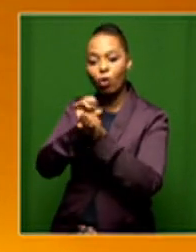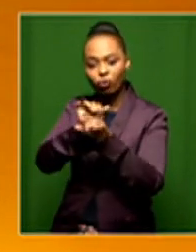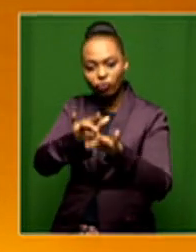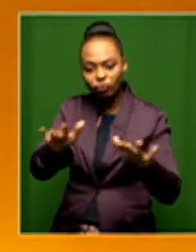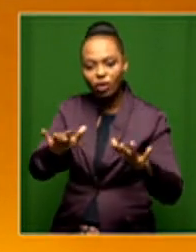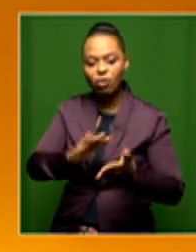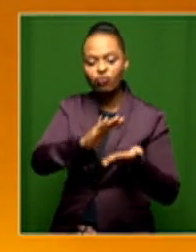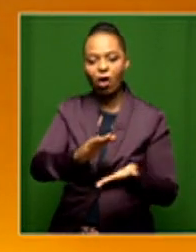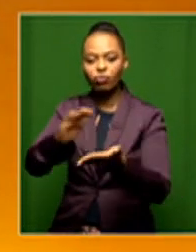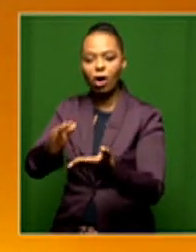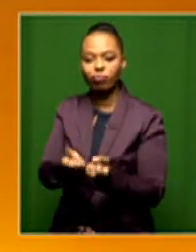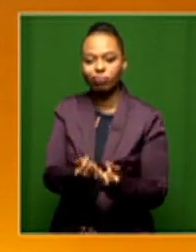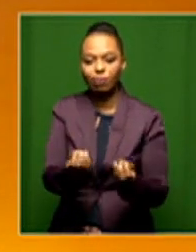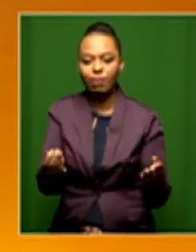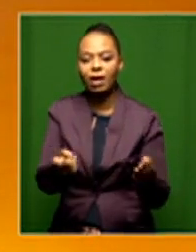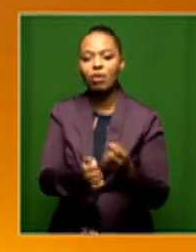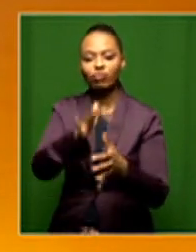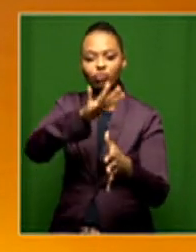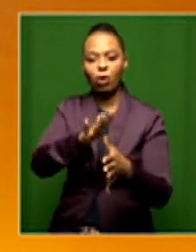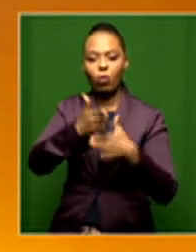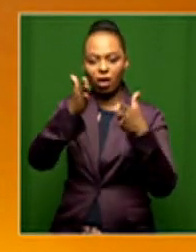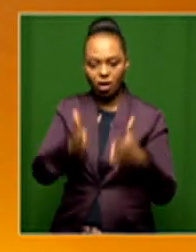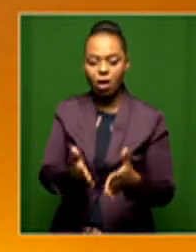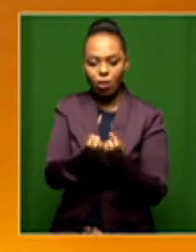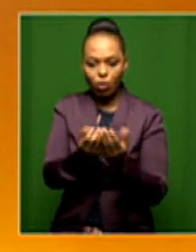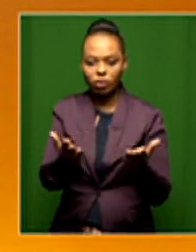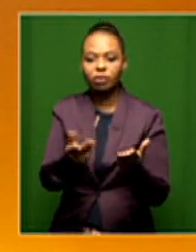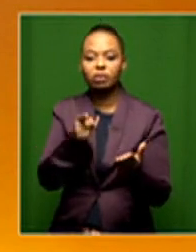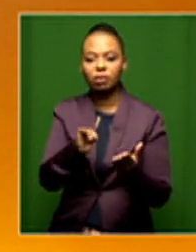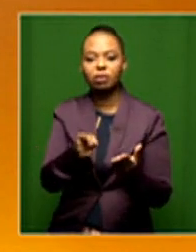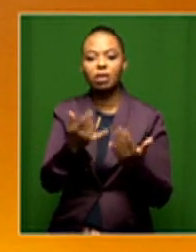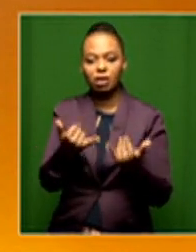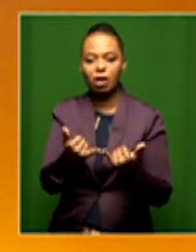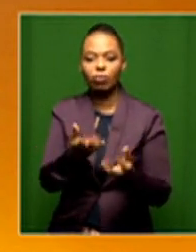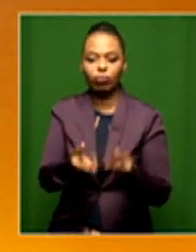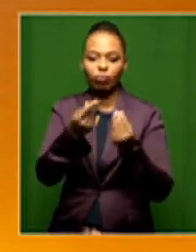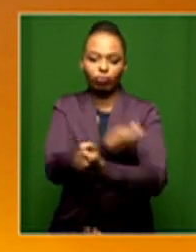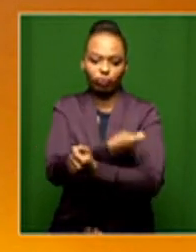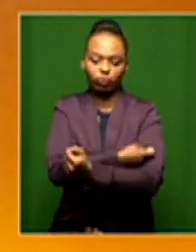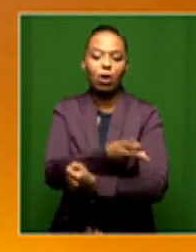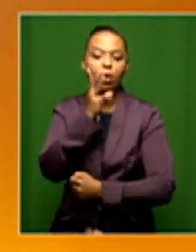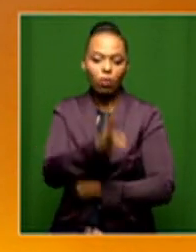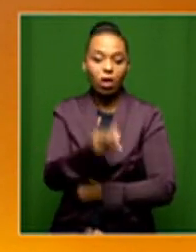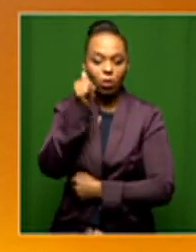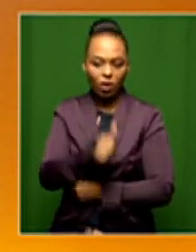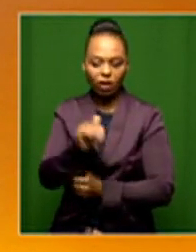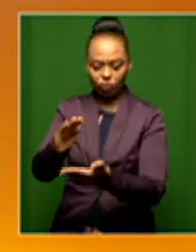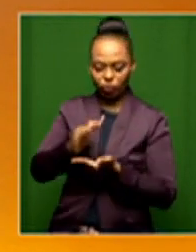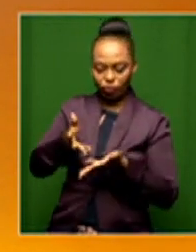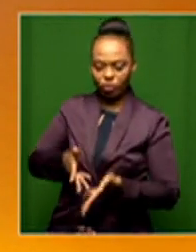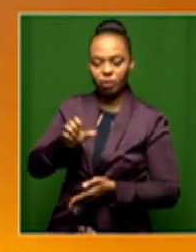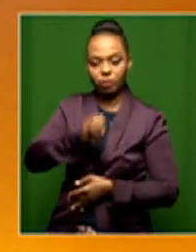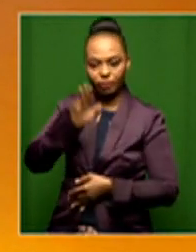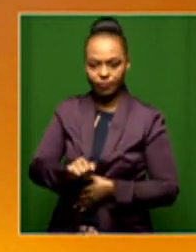COVID-19 vaccine rollout. They're members of frontline workers, many of them, that are going to be receiving it when it does become available. And